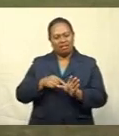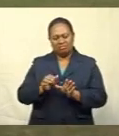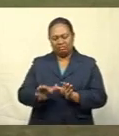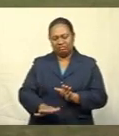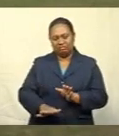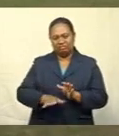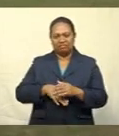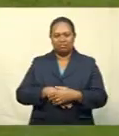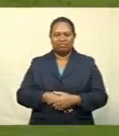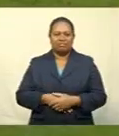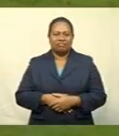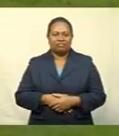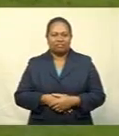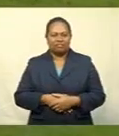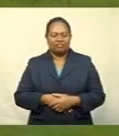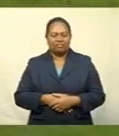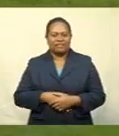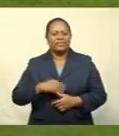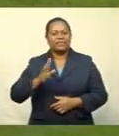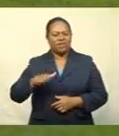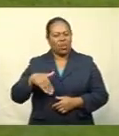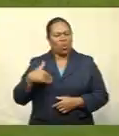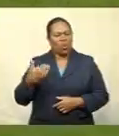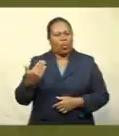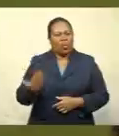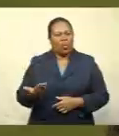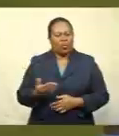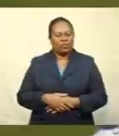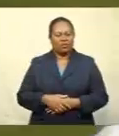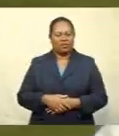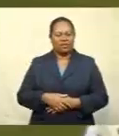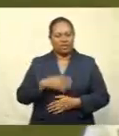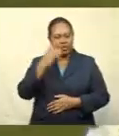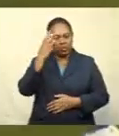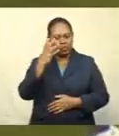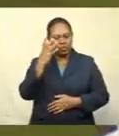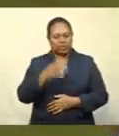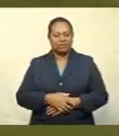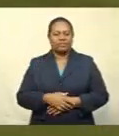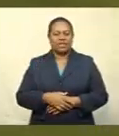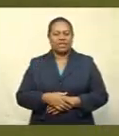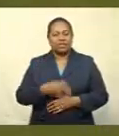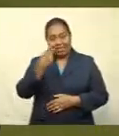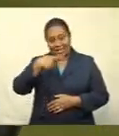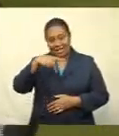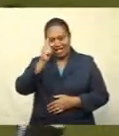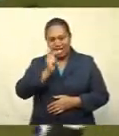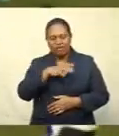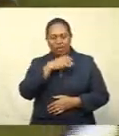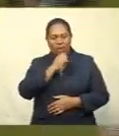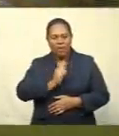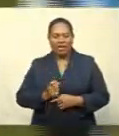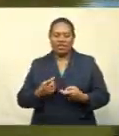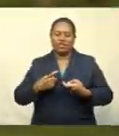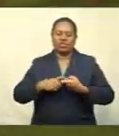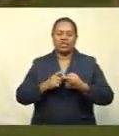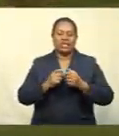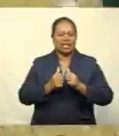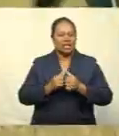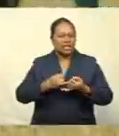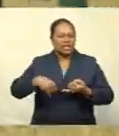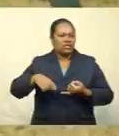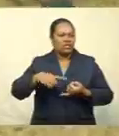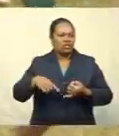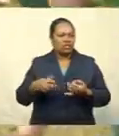It was always been a childhood dream to don the edges. The Kandavu native says joining Suva is still on the